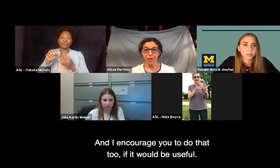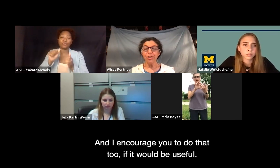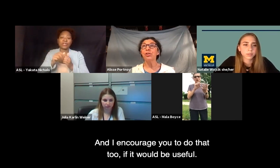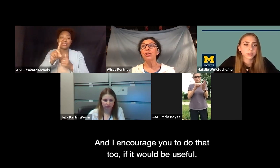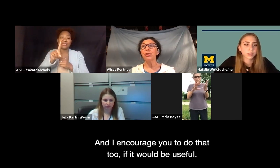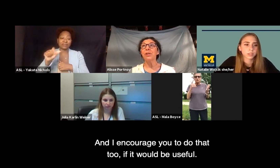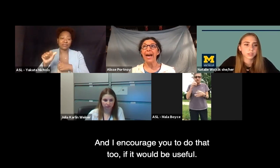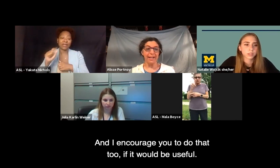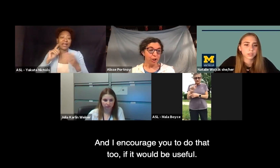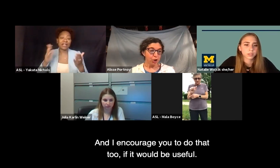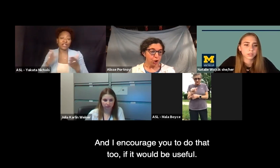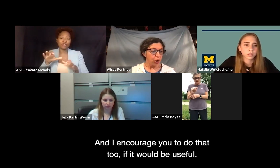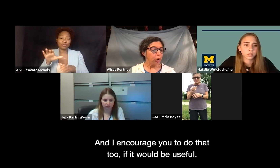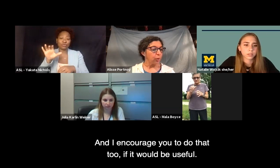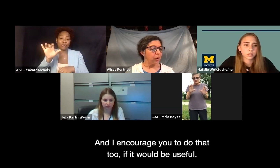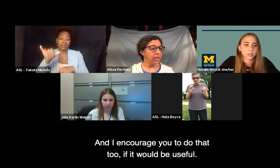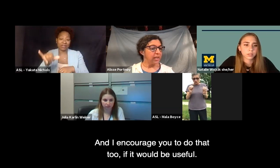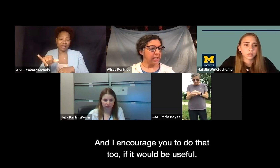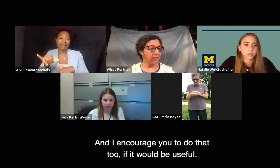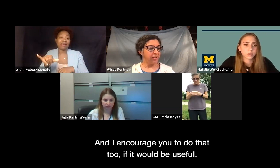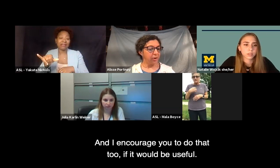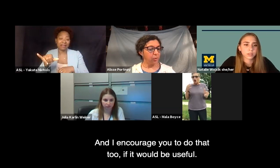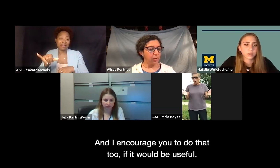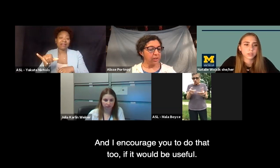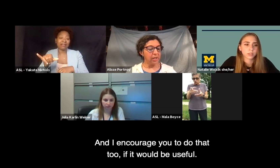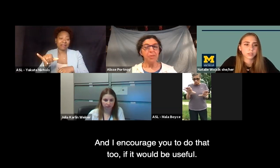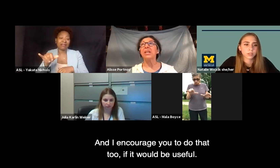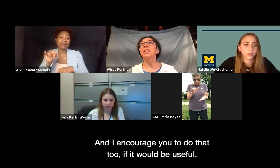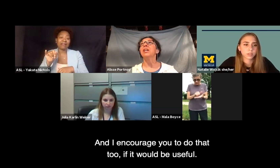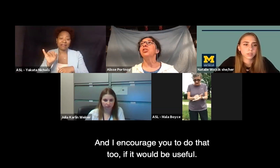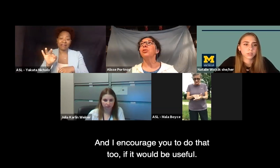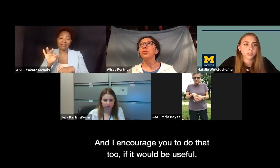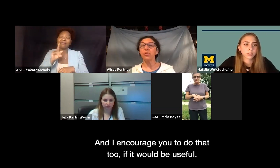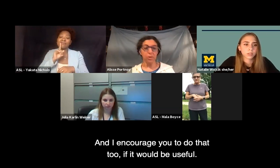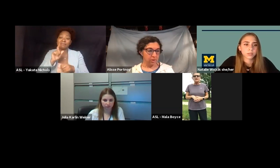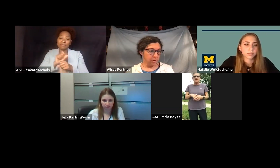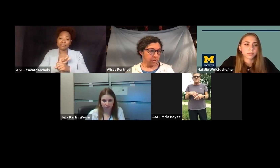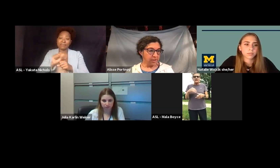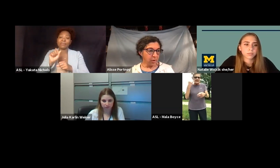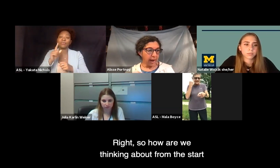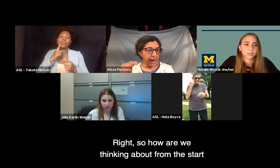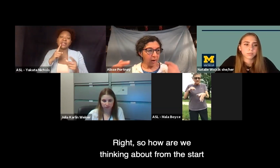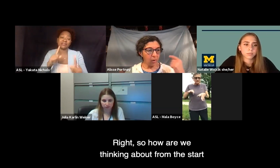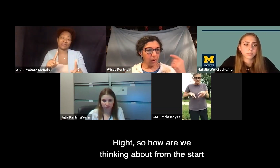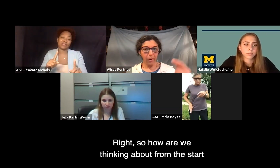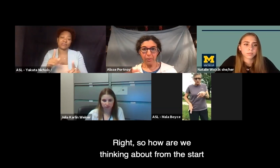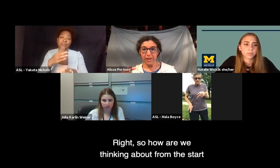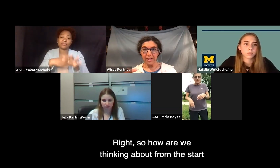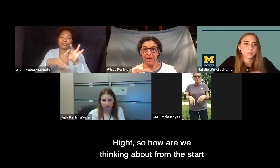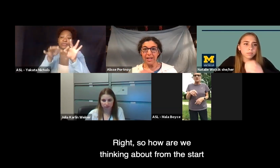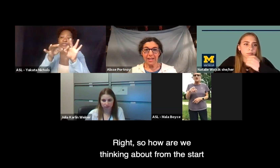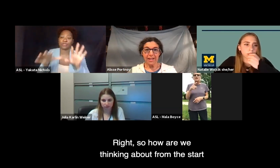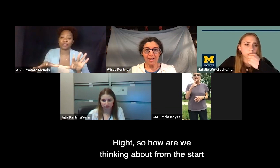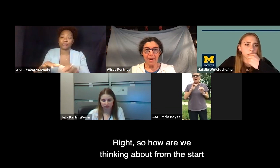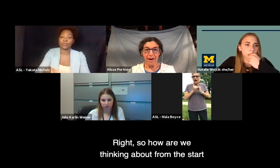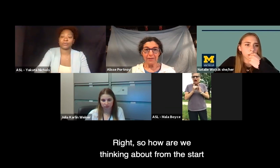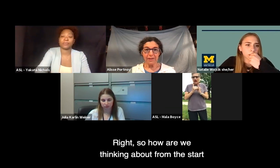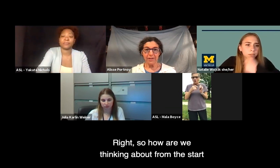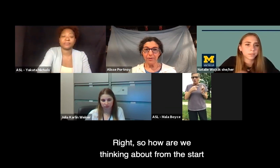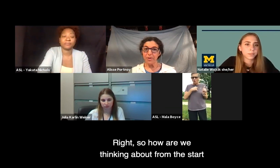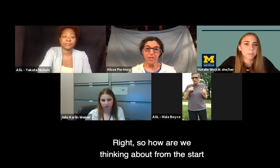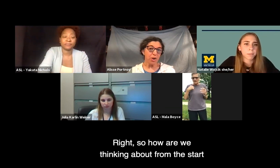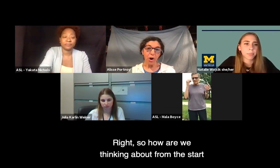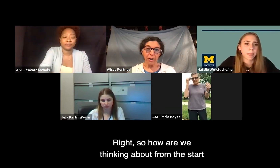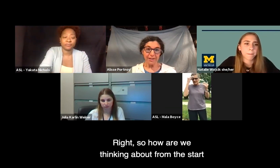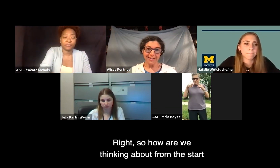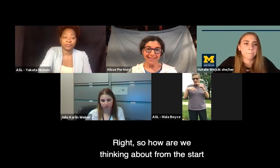I encourage you to do that too, if it would be useful. Right? So how are we thinking about,